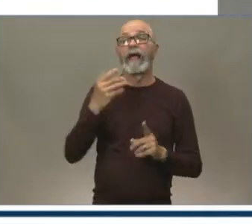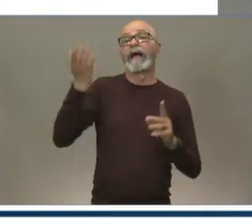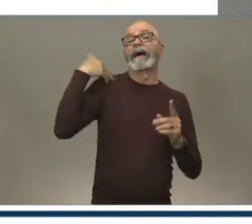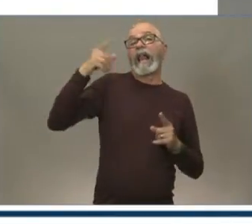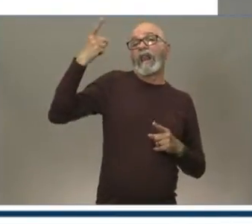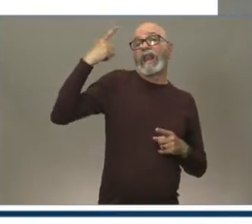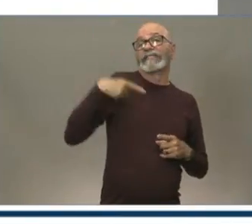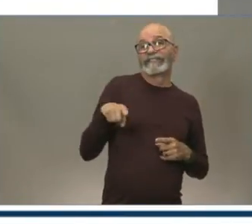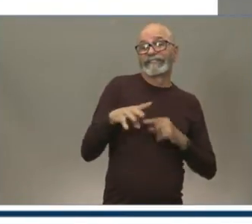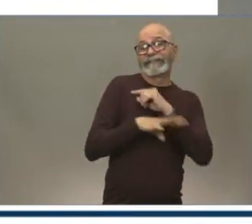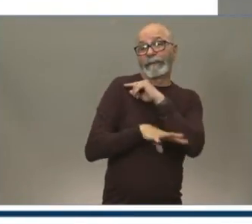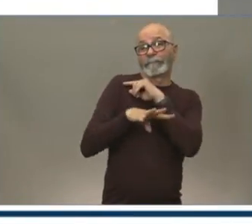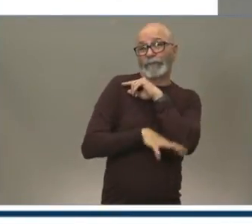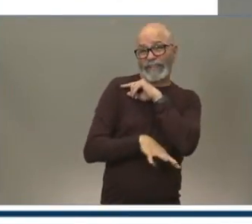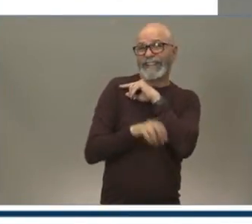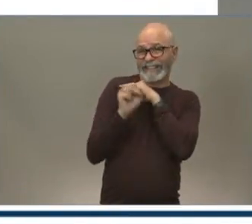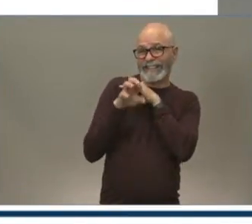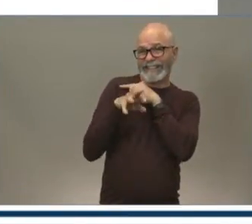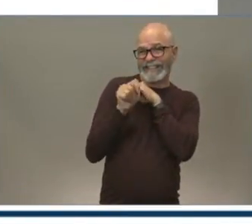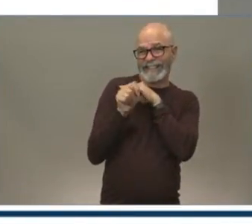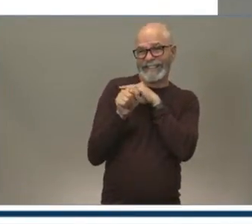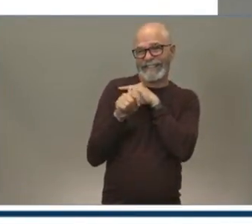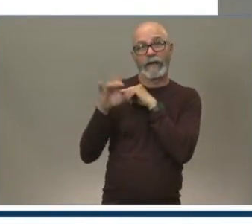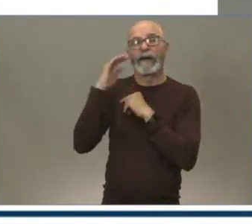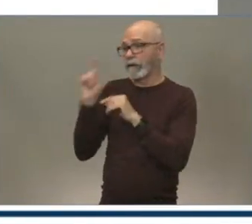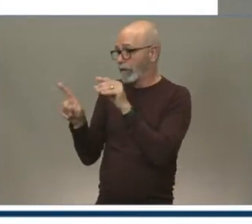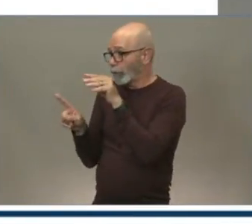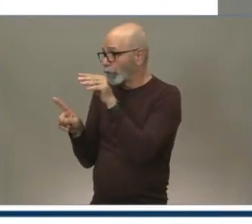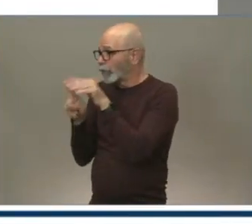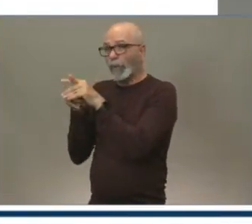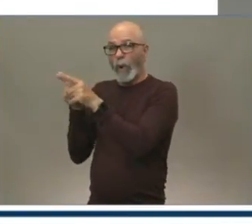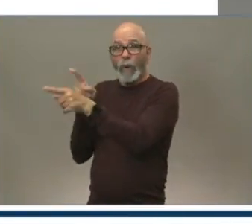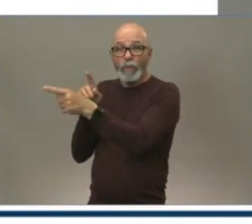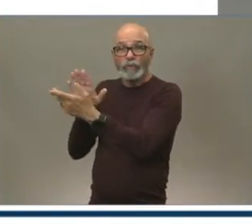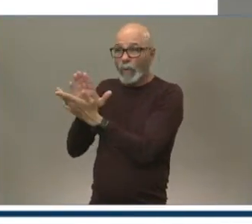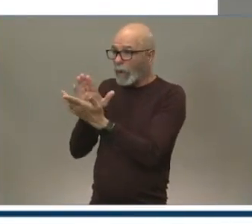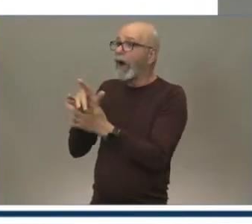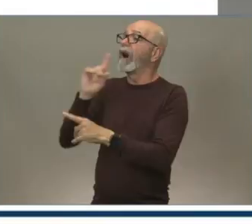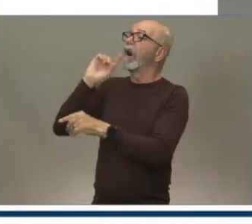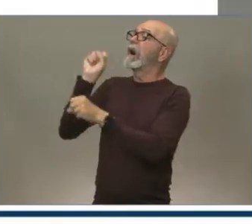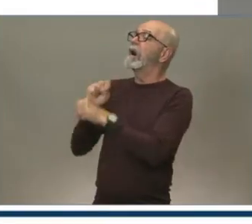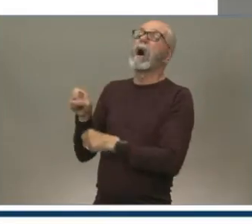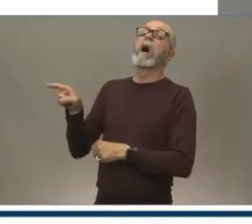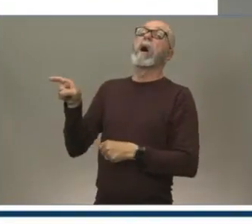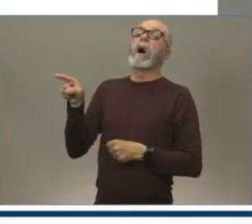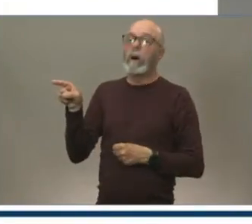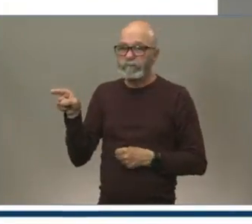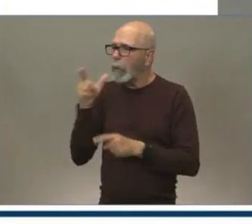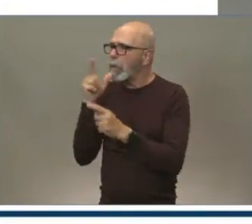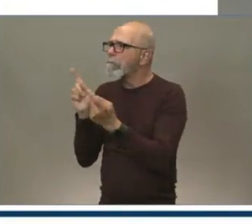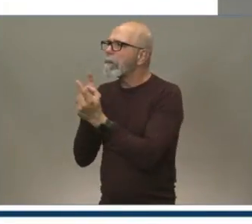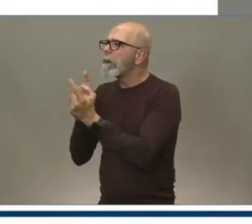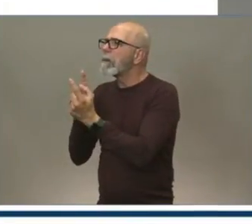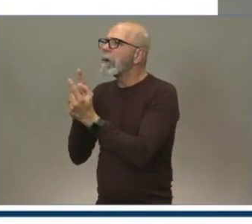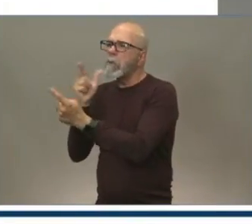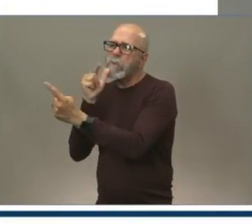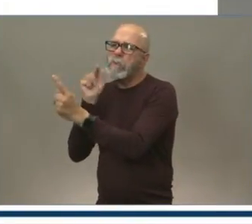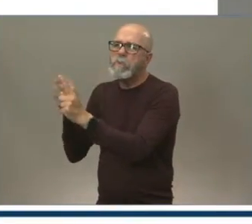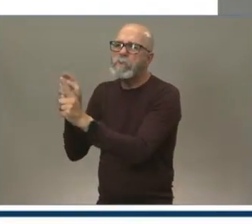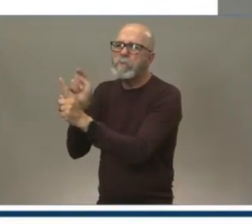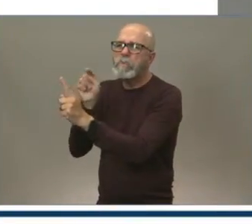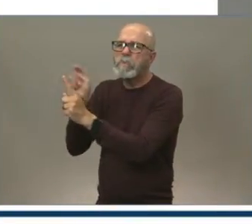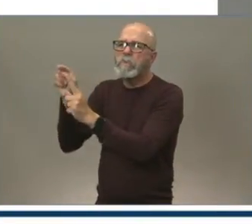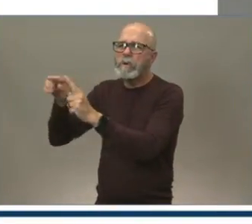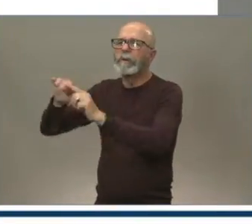case in a school, an individual school, we identify all the close contacts of the school, we isolate them, we test them, we close the